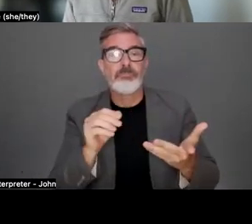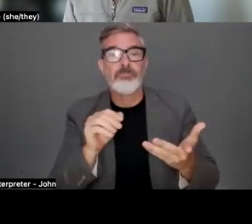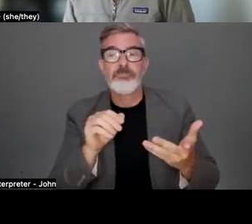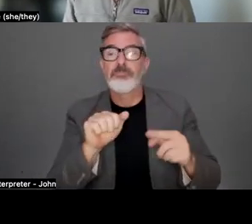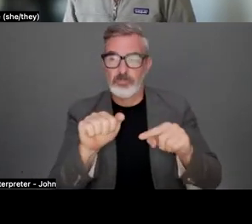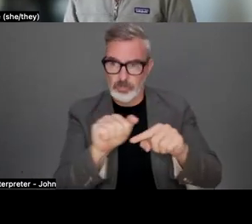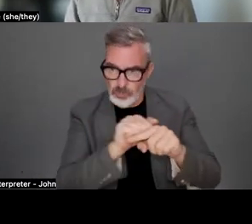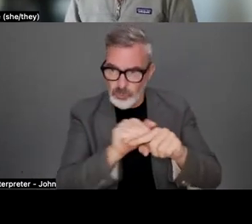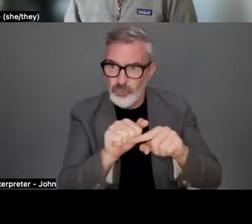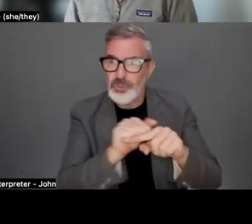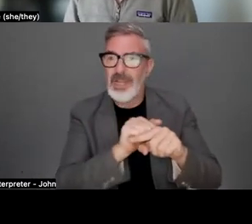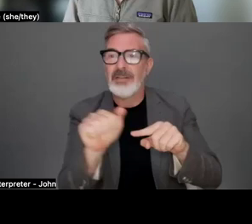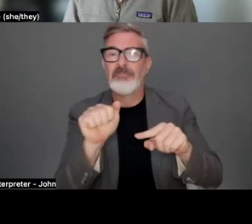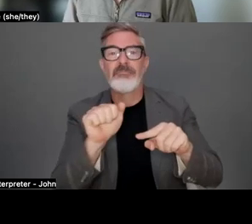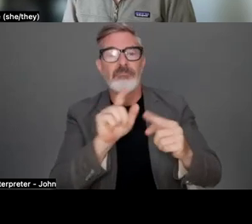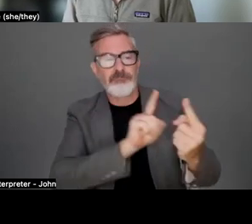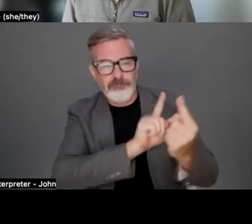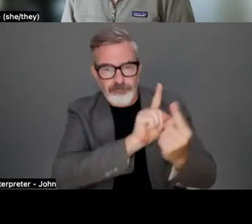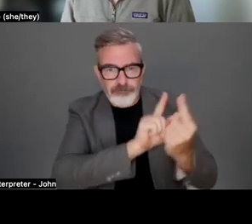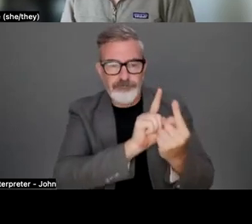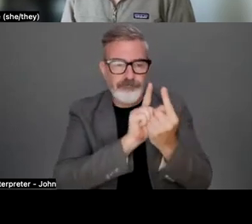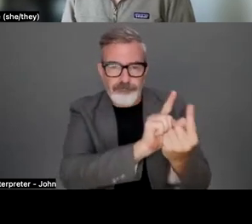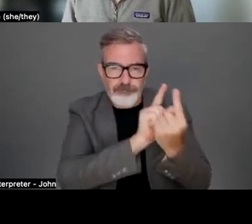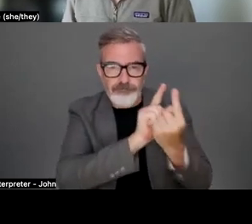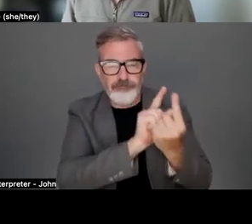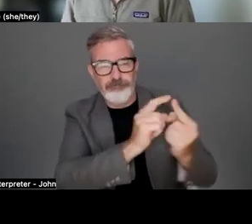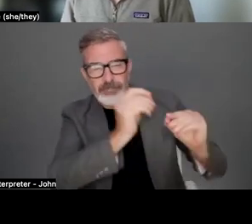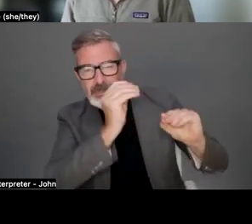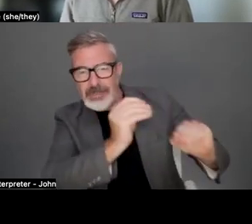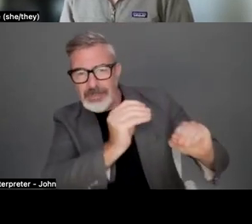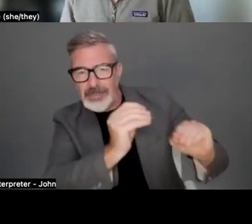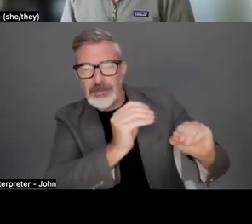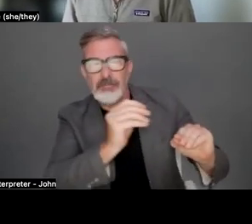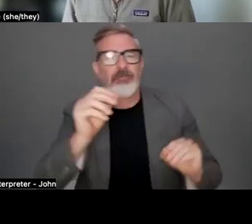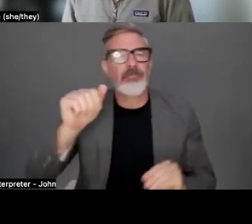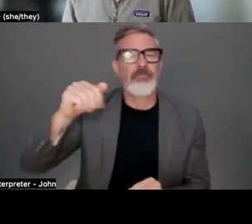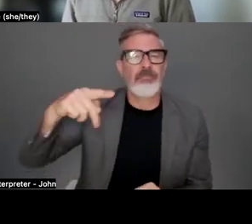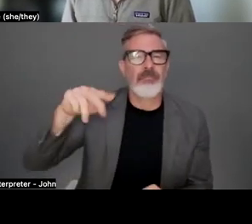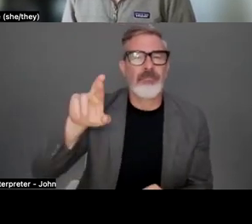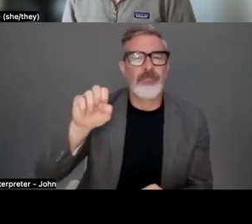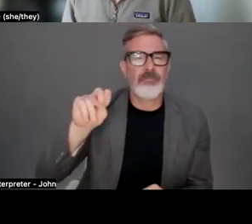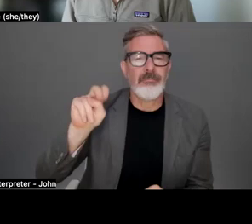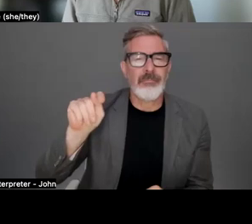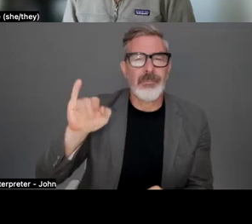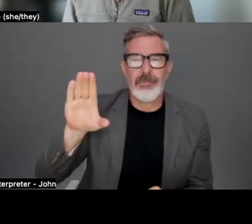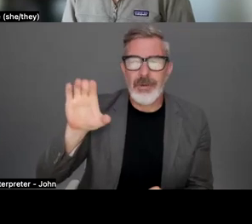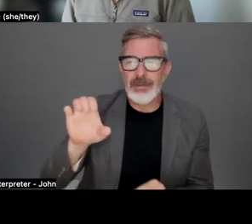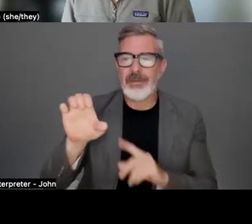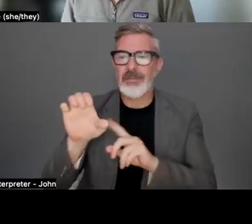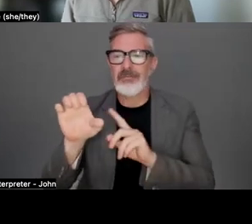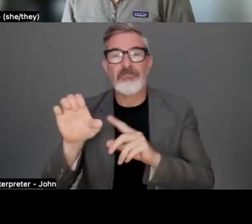disability. We are joined by Emily Arrow